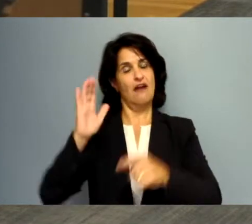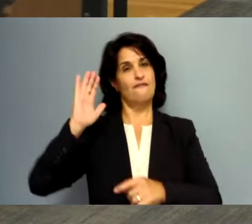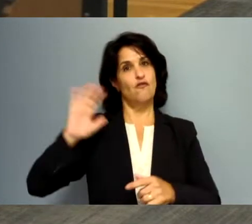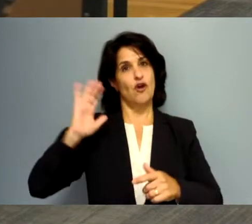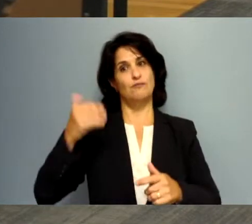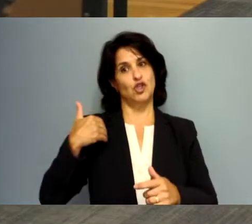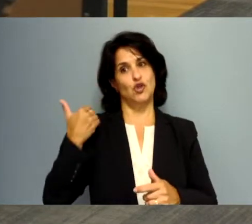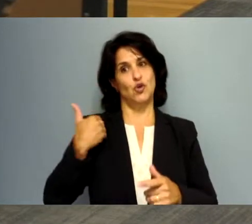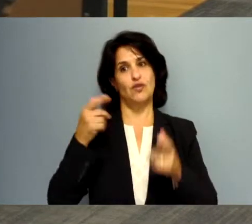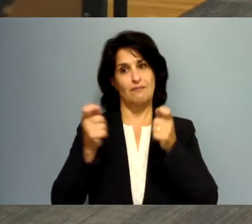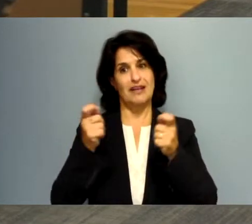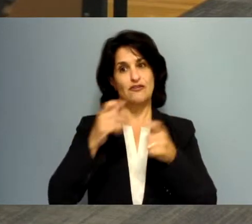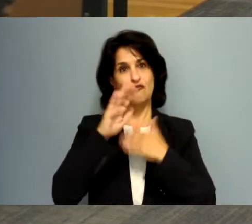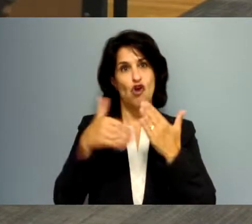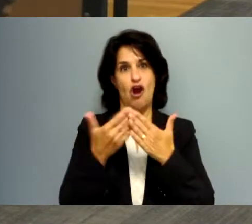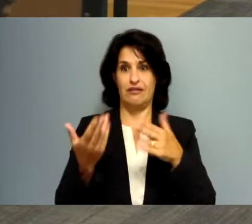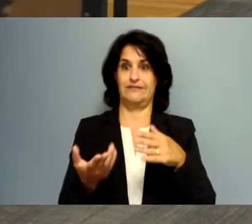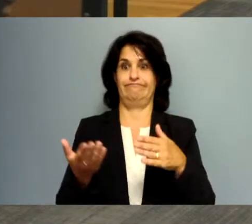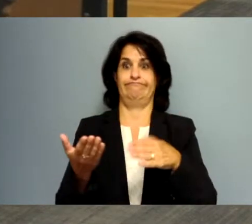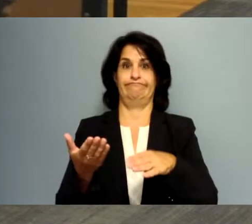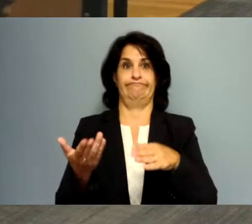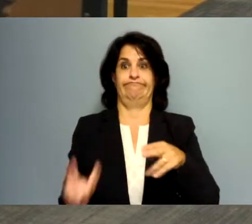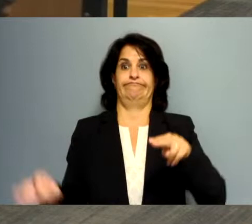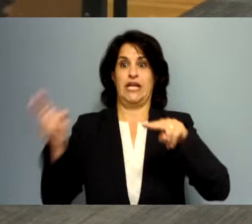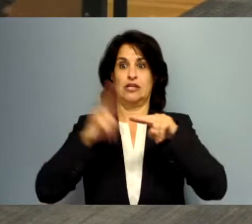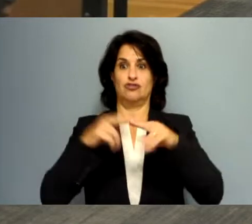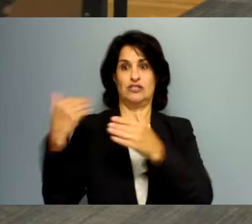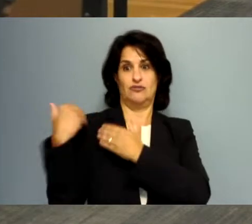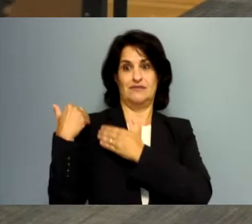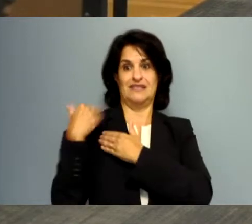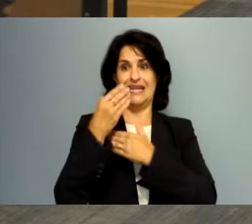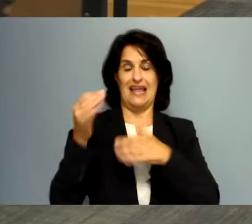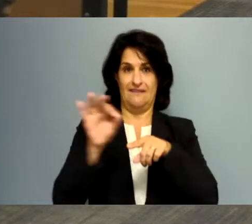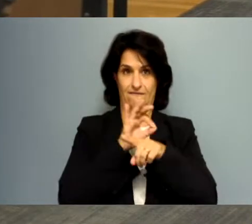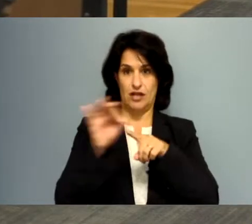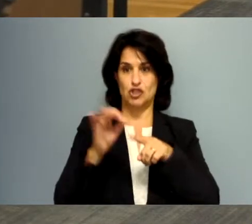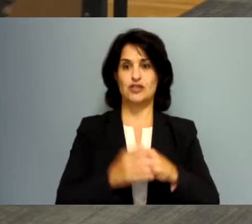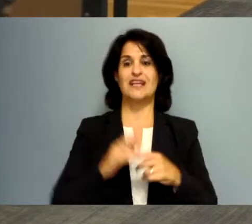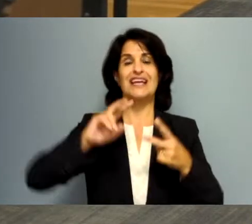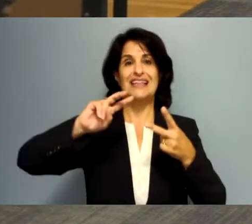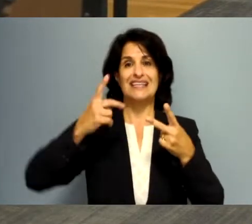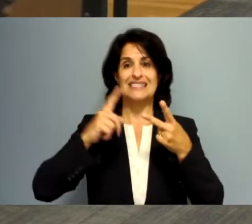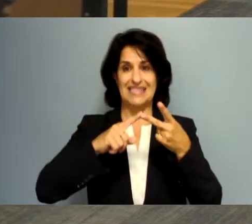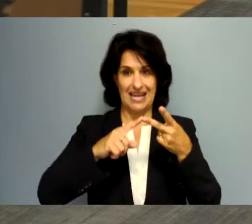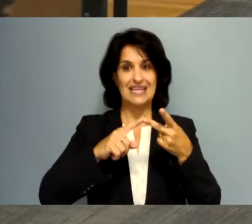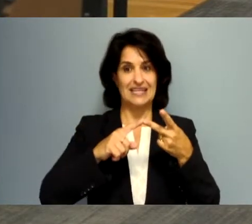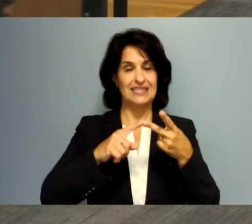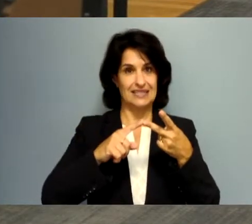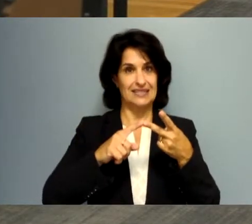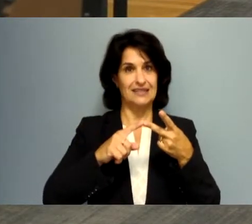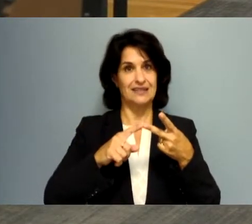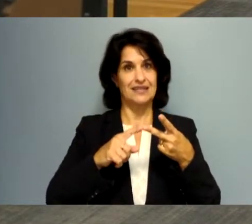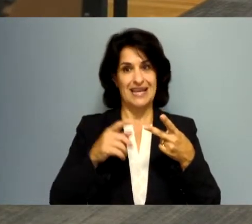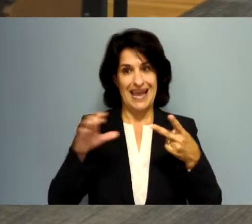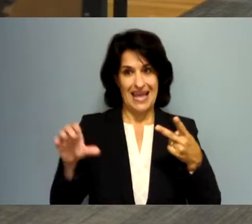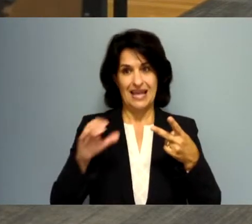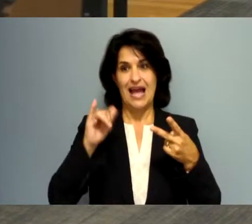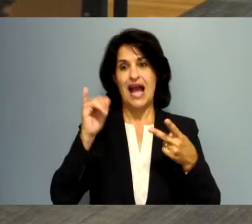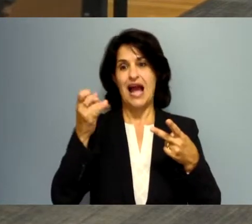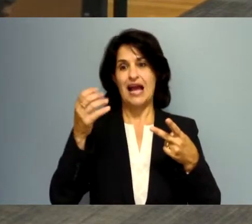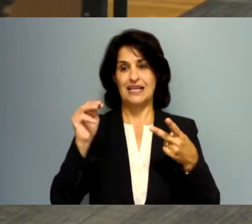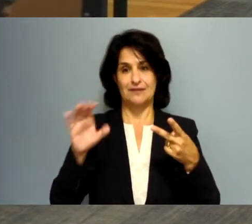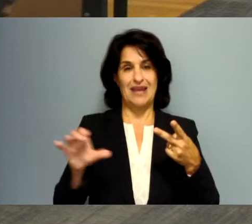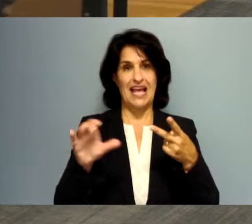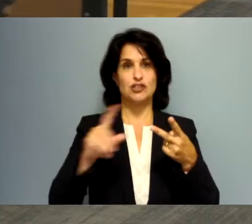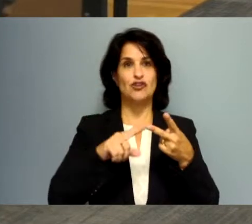for all of the increased responsibilities and functions. The second item action is for our administrative position.